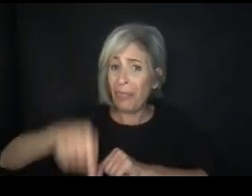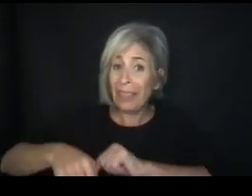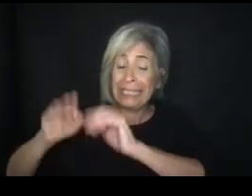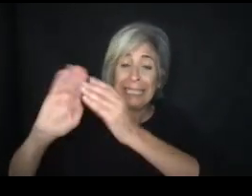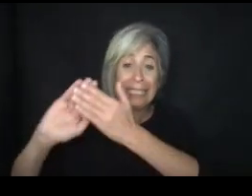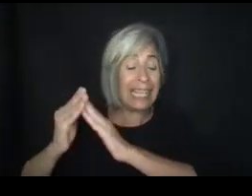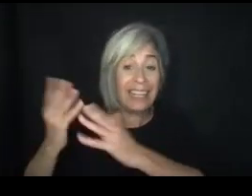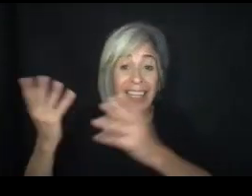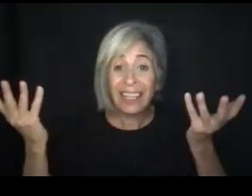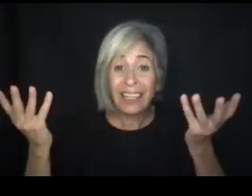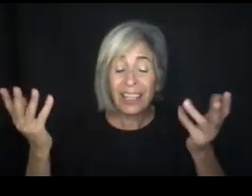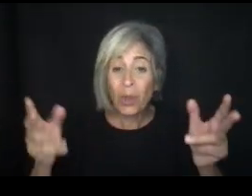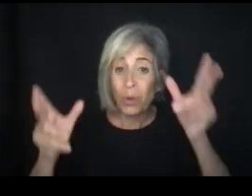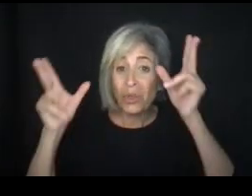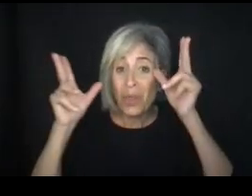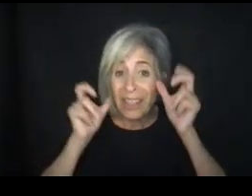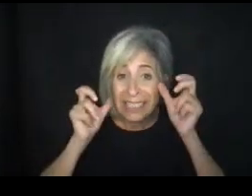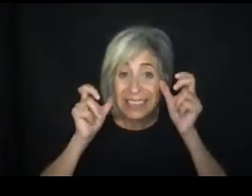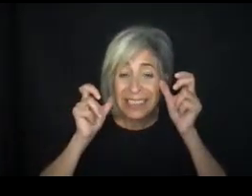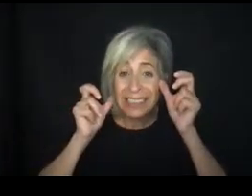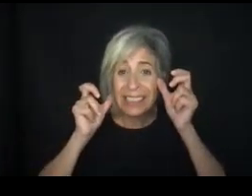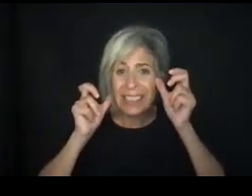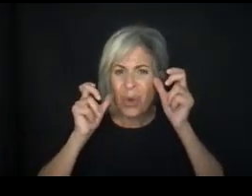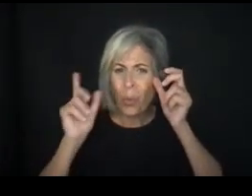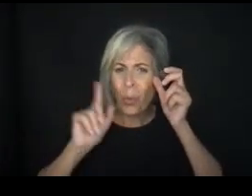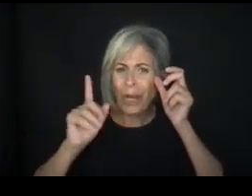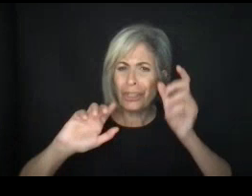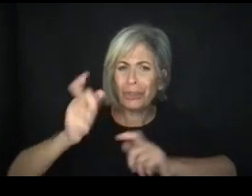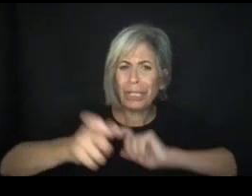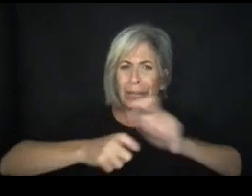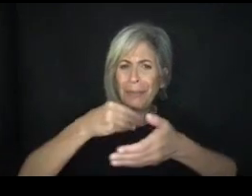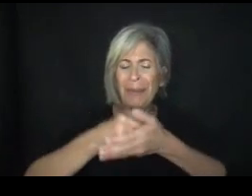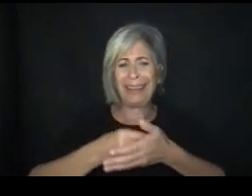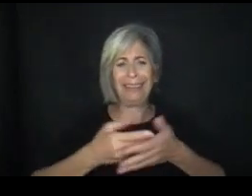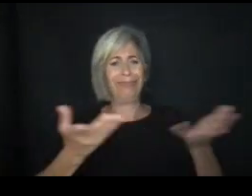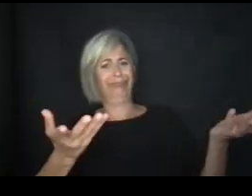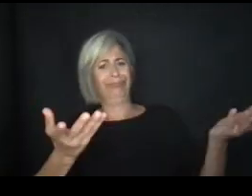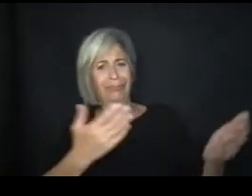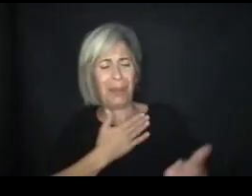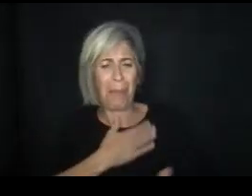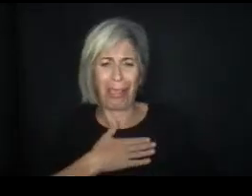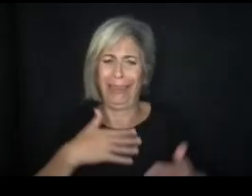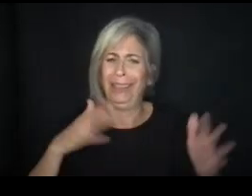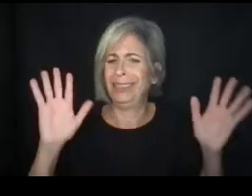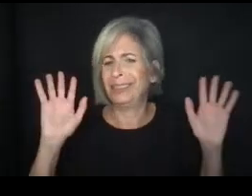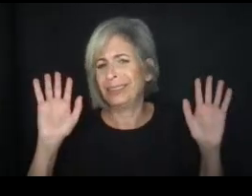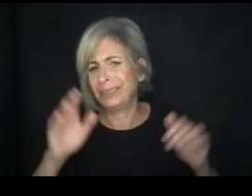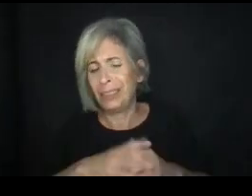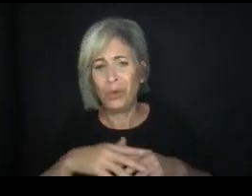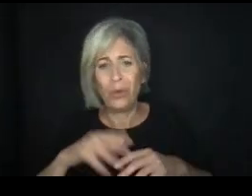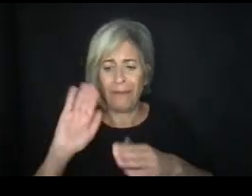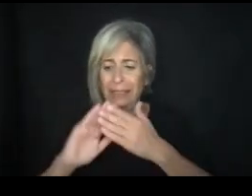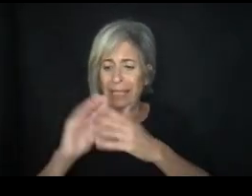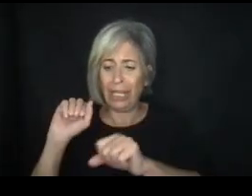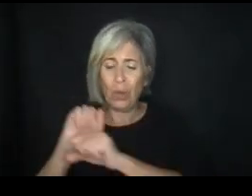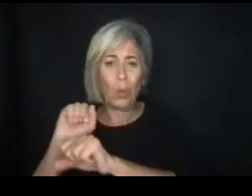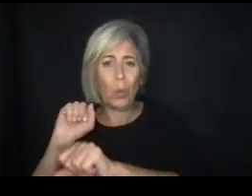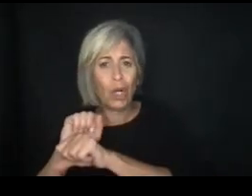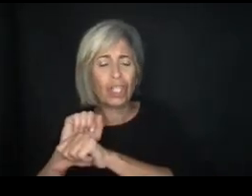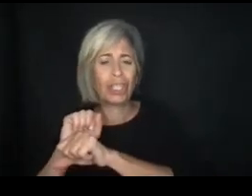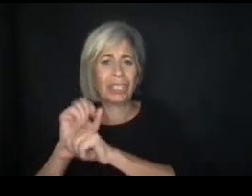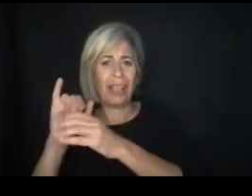And when you listen to the way you're dispersing the money, I mean, please, you have city workers. That's part of being a